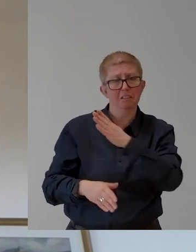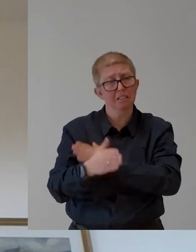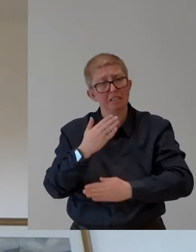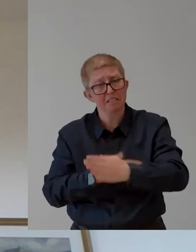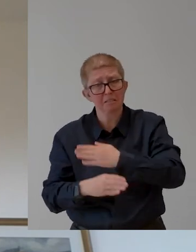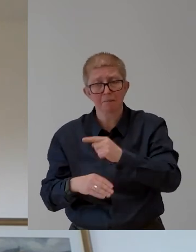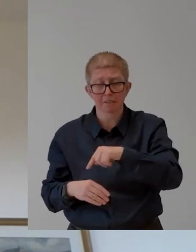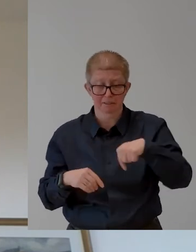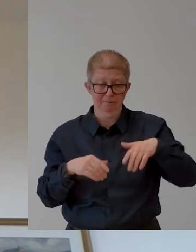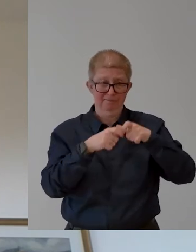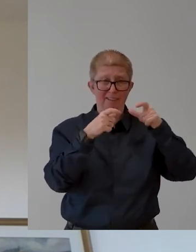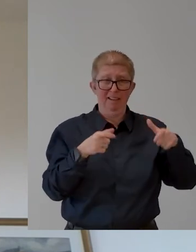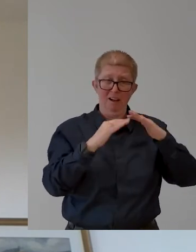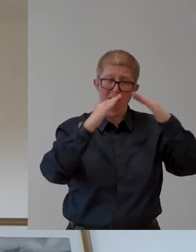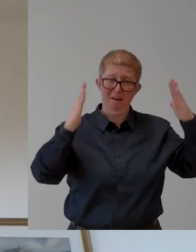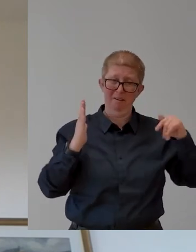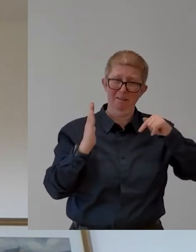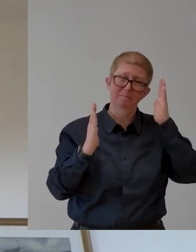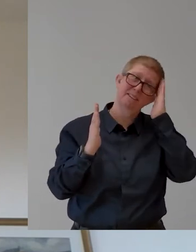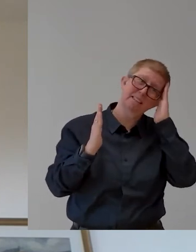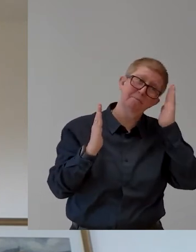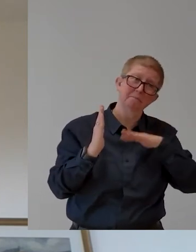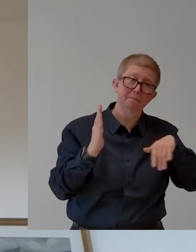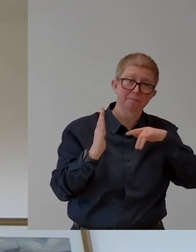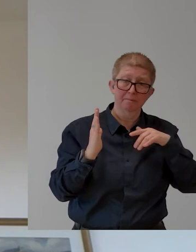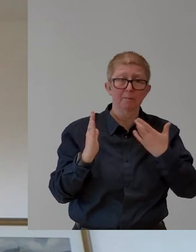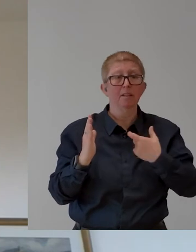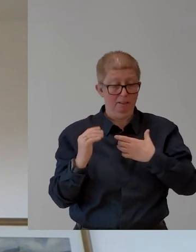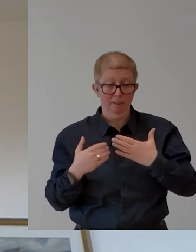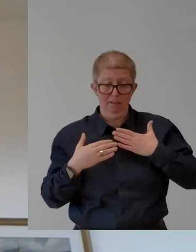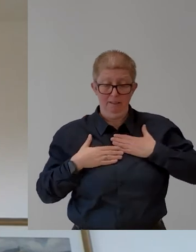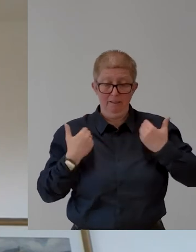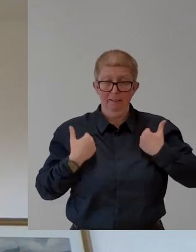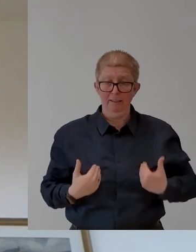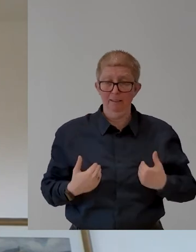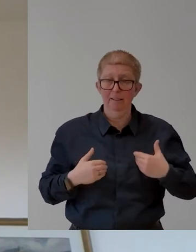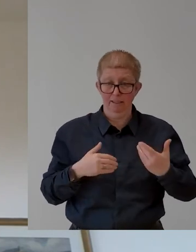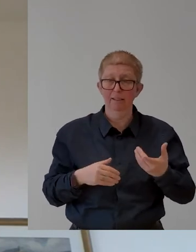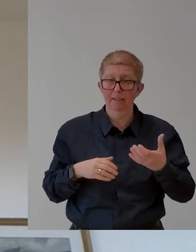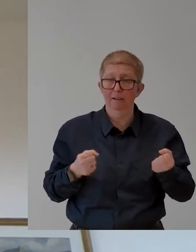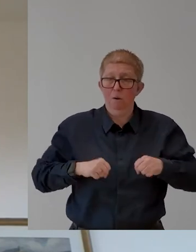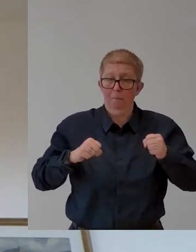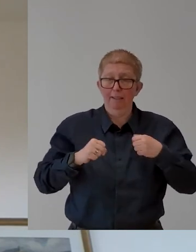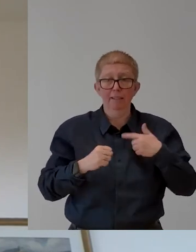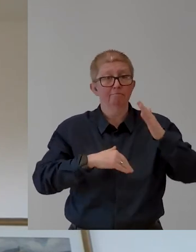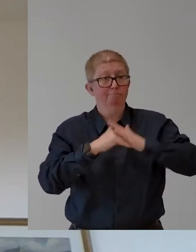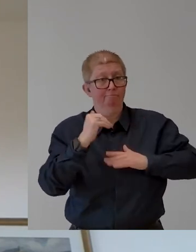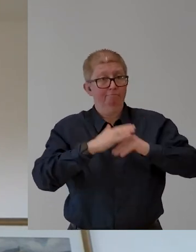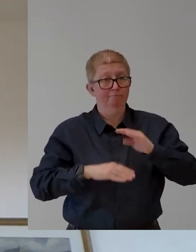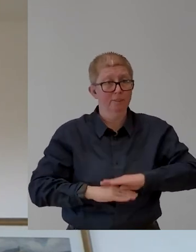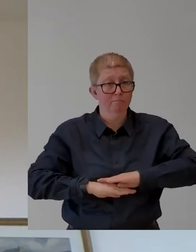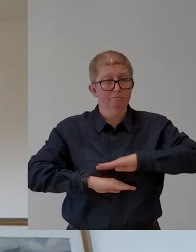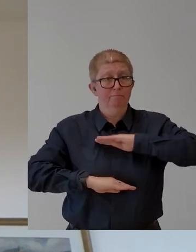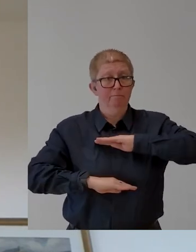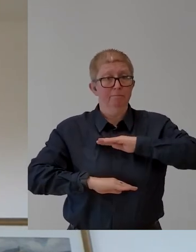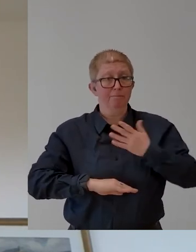different learning life skills, personal skills, and also they can help us in supporting our dining hall staff, learning gardening